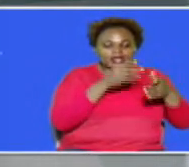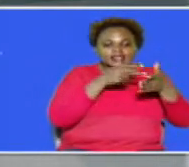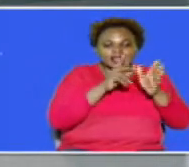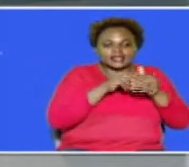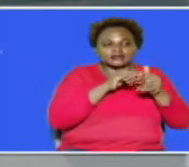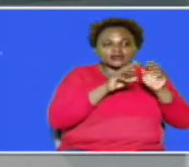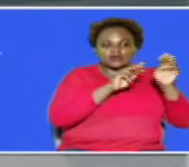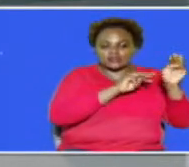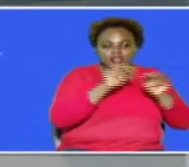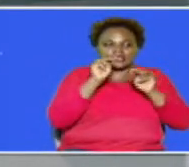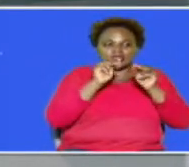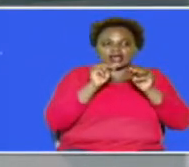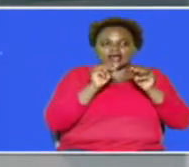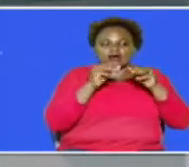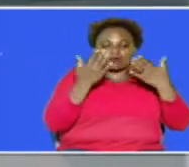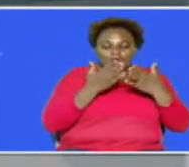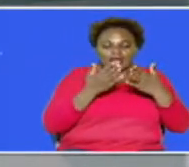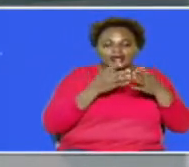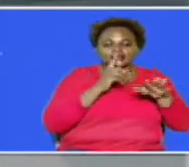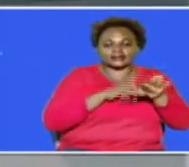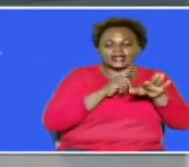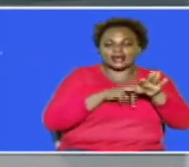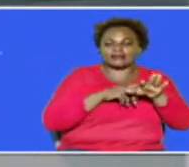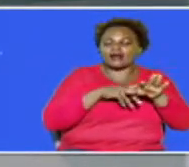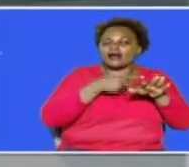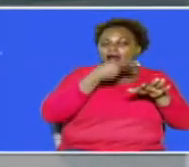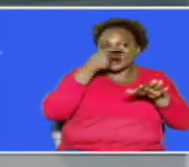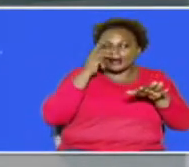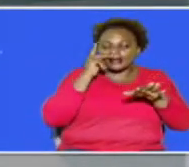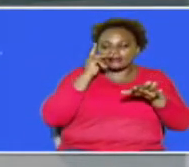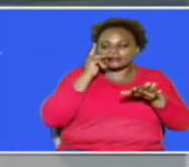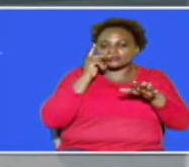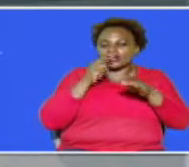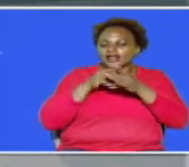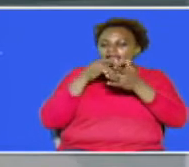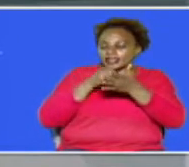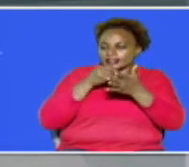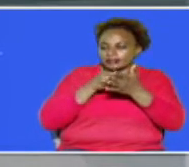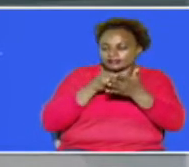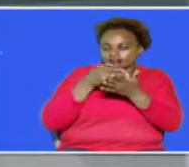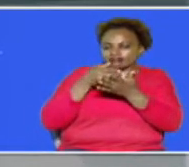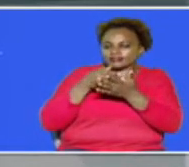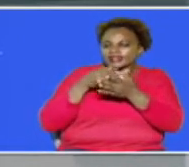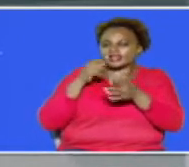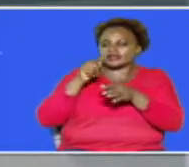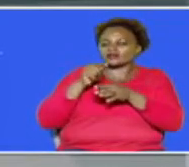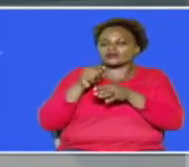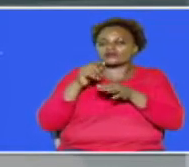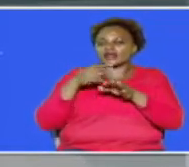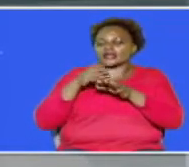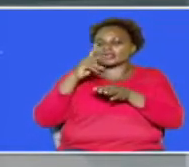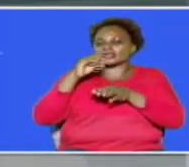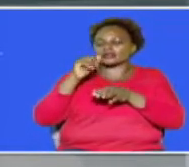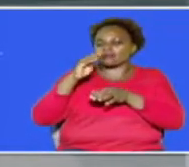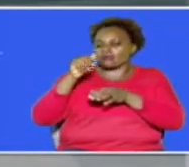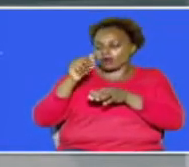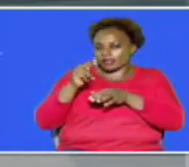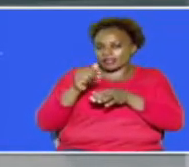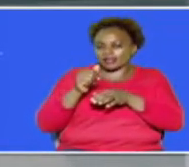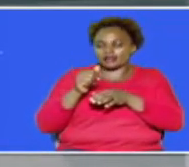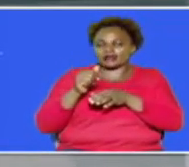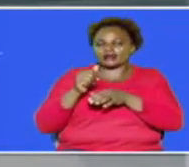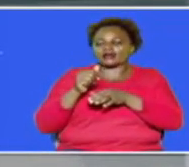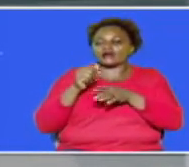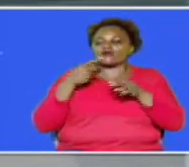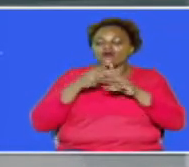thinking of moving away, did it start when Kalonzo Musyoka was included in the fold? Because you and Professor Kibwana and Mama